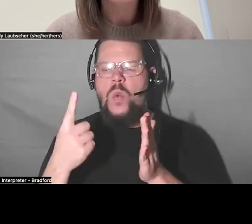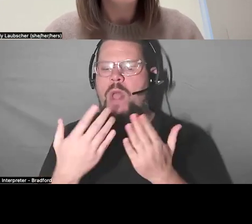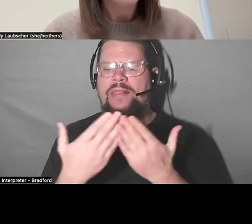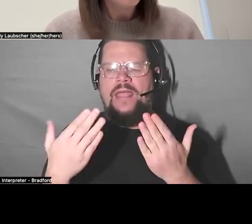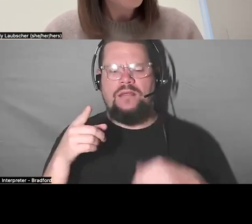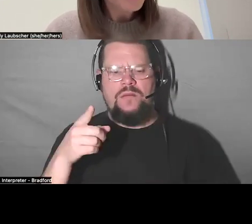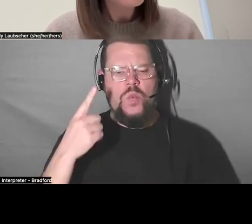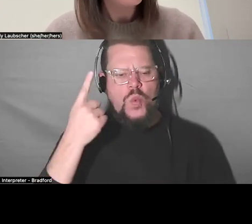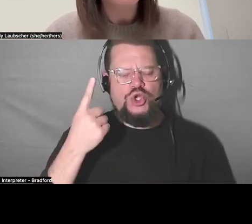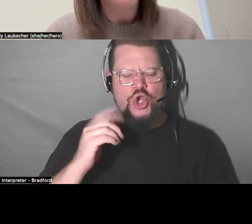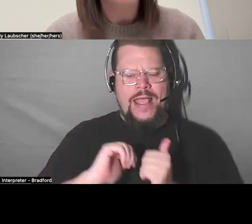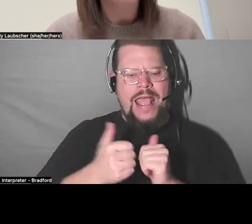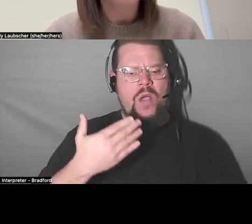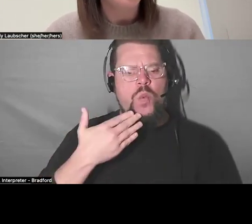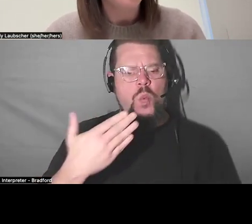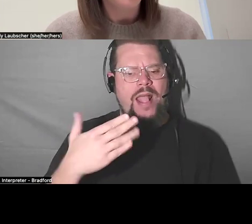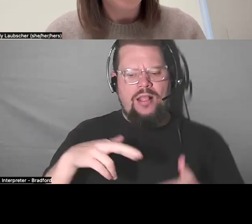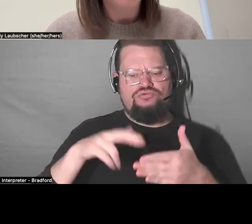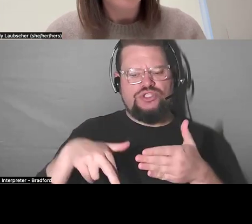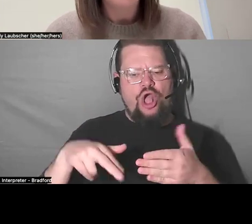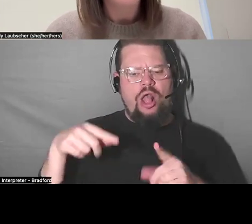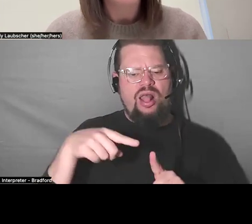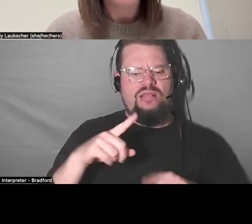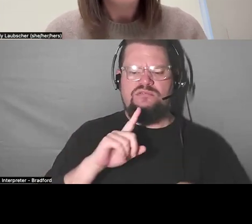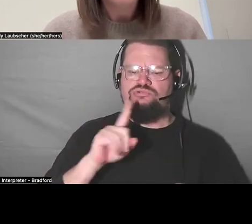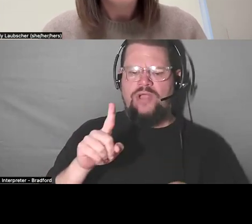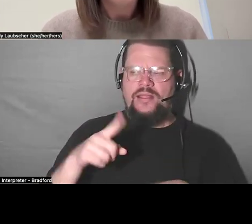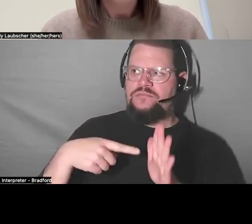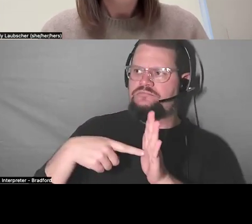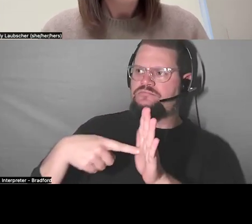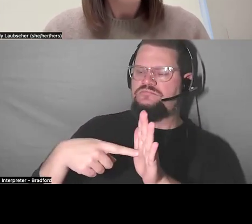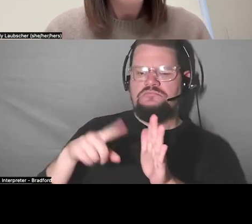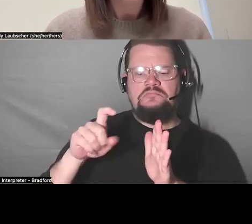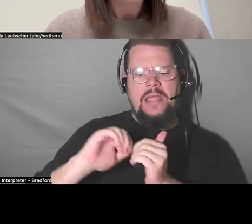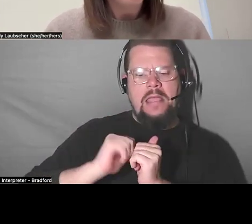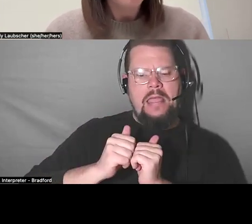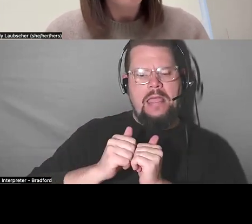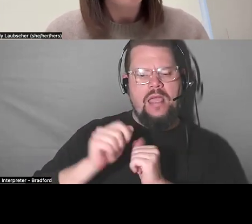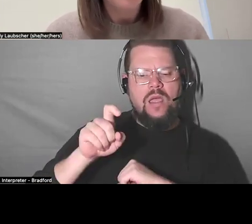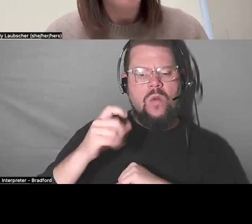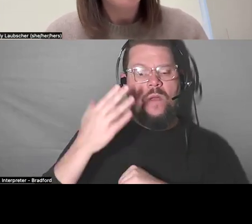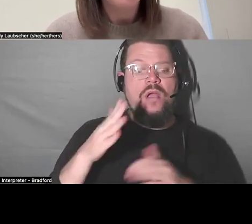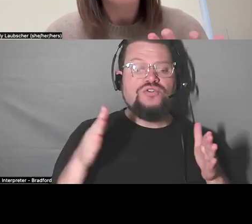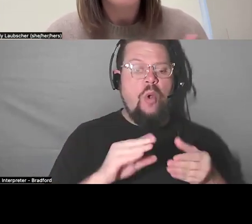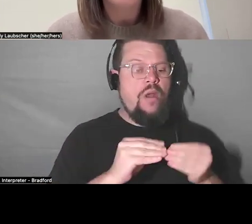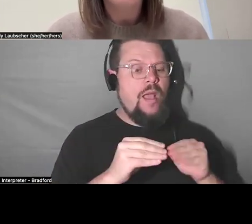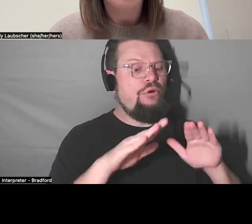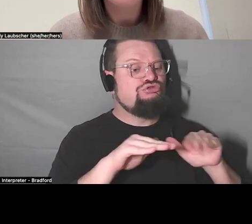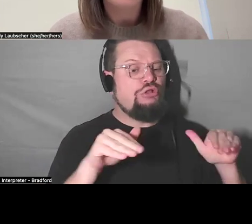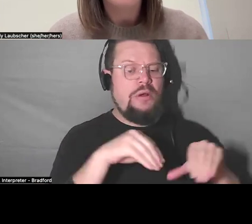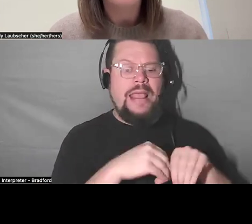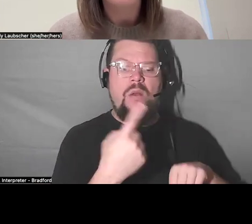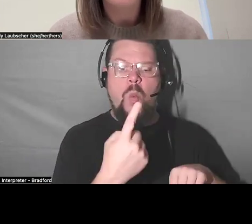is how well do these results really generalize? Just because a small number of children in a